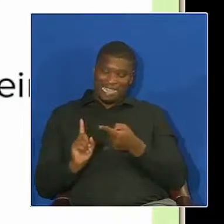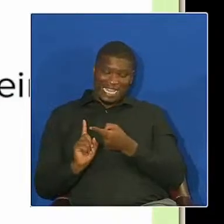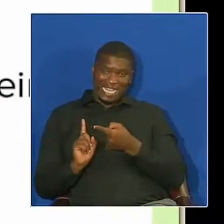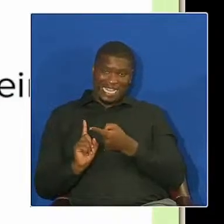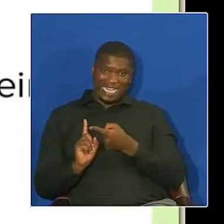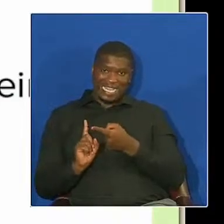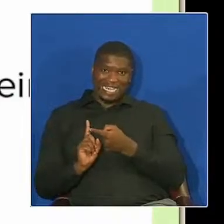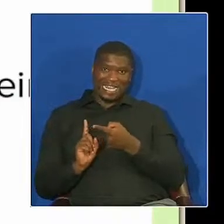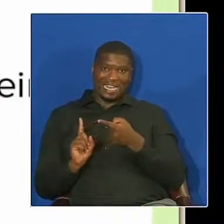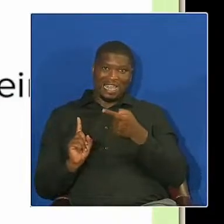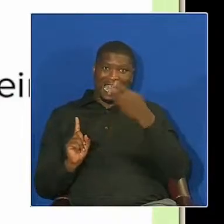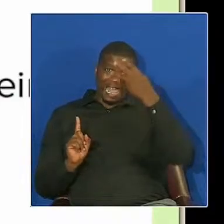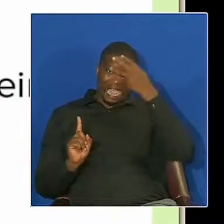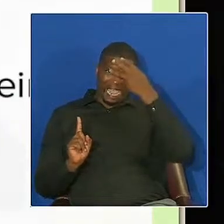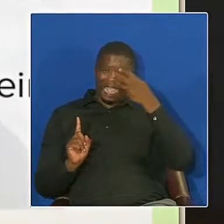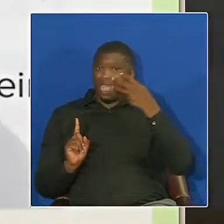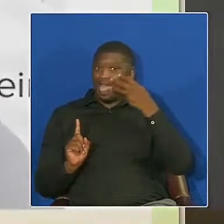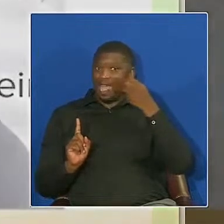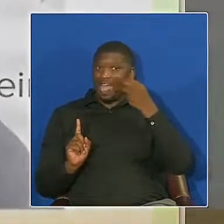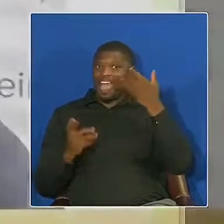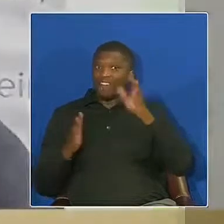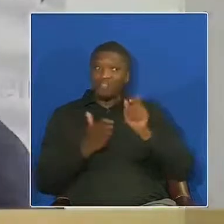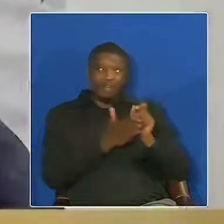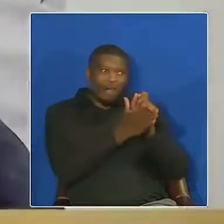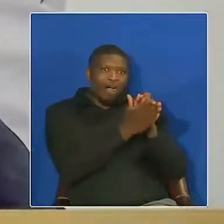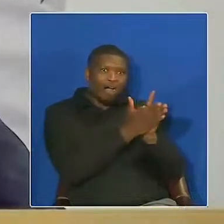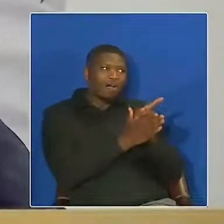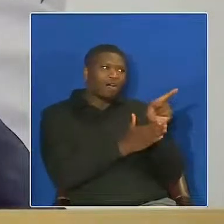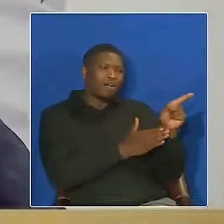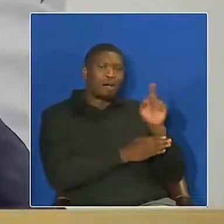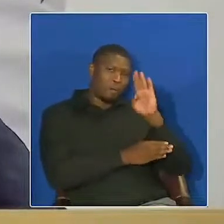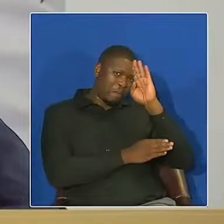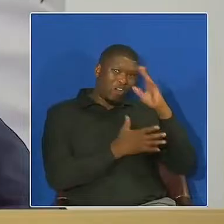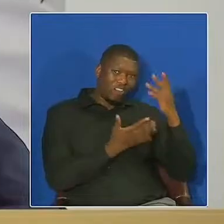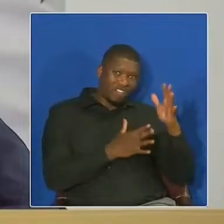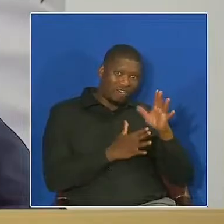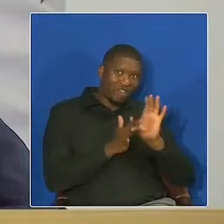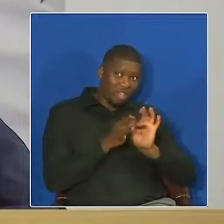had shared with Mr. Mukhosi,